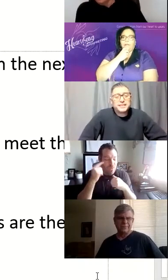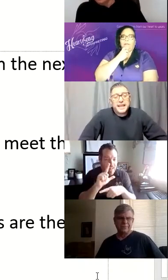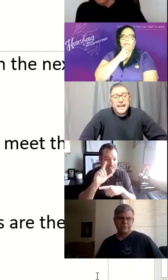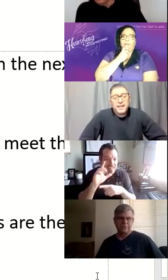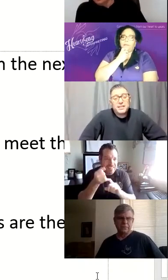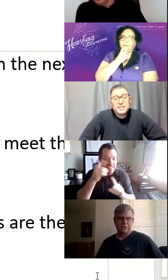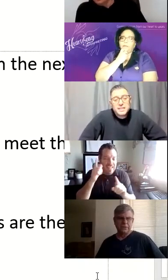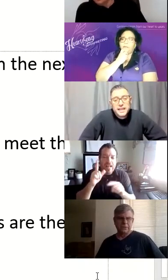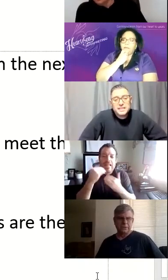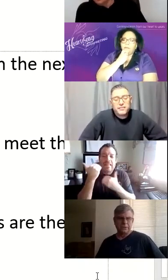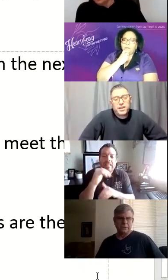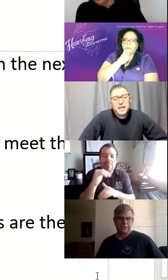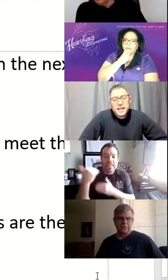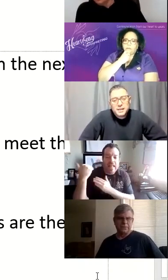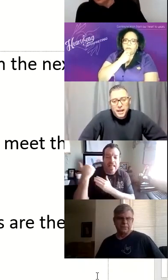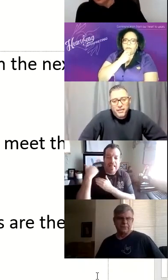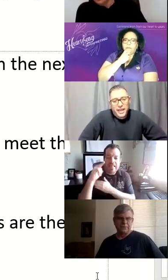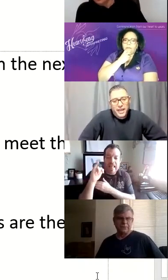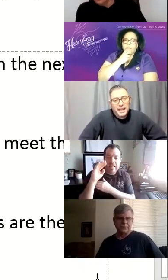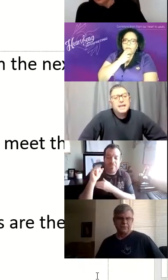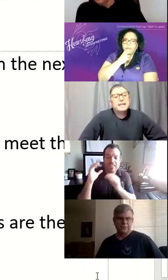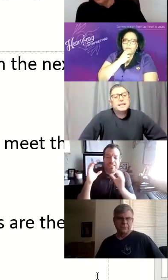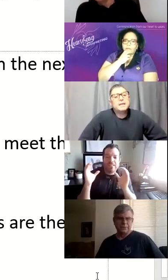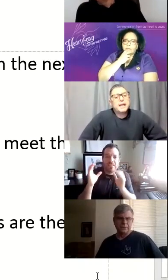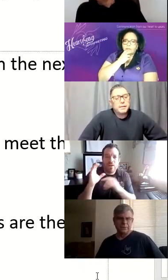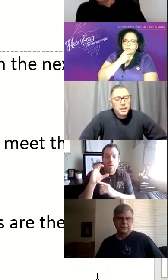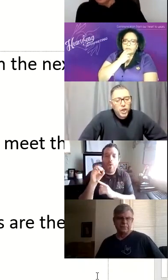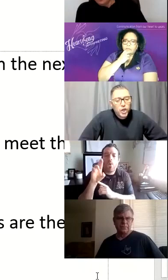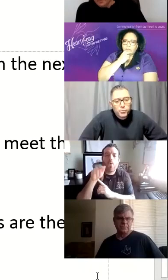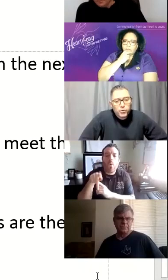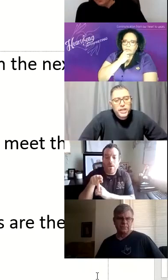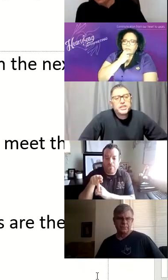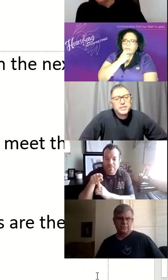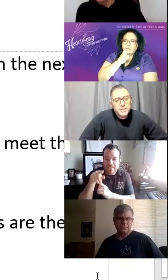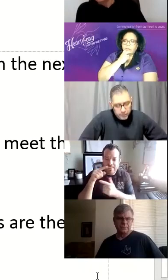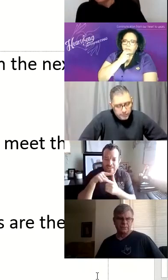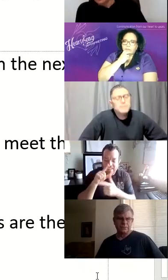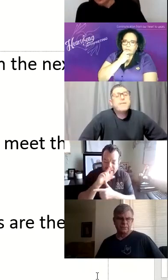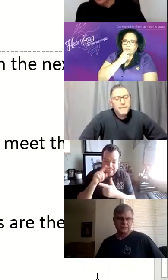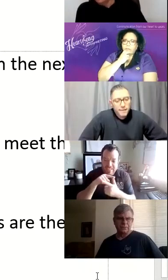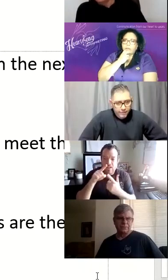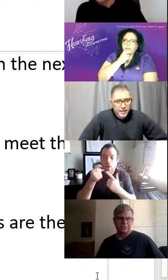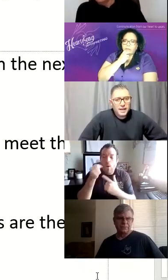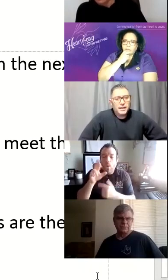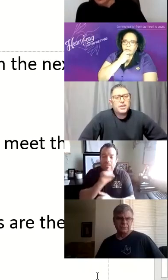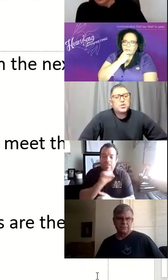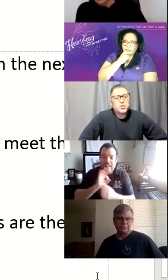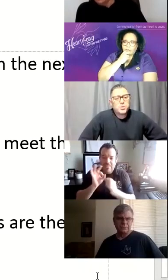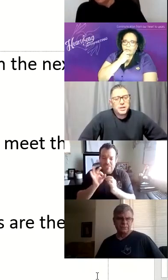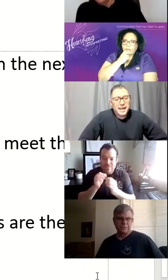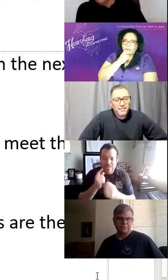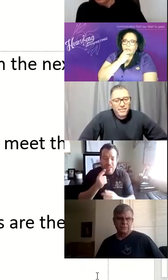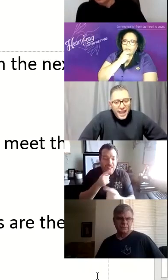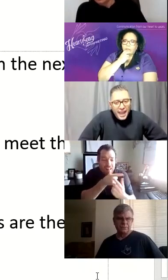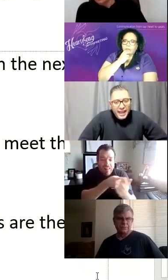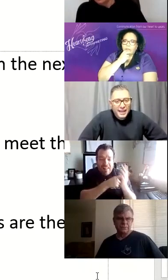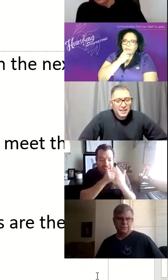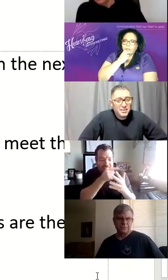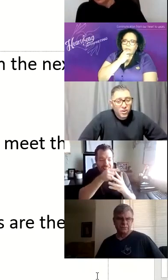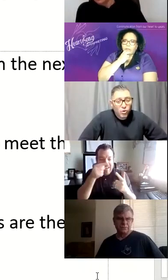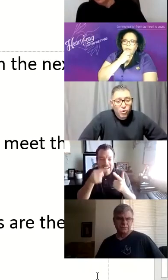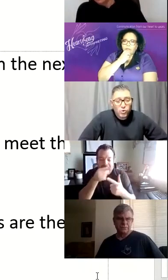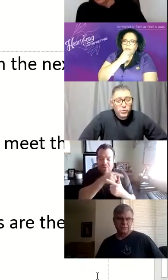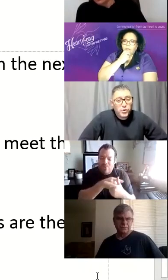requires the LLCs. I forgot about that. The limited liability corporations. The interpreters are required to have